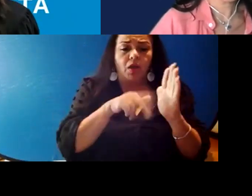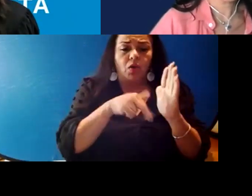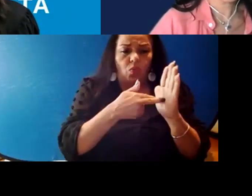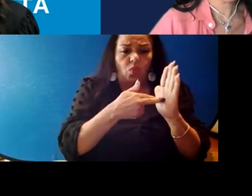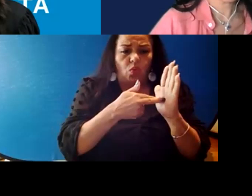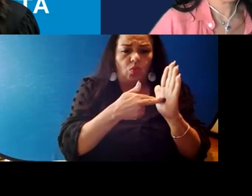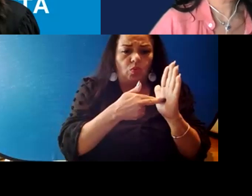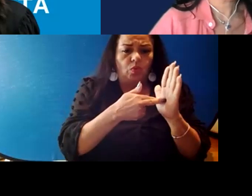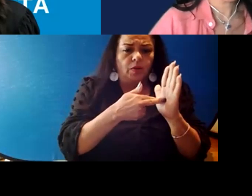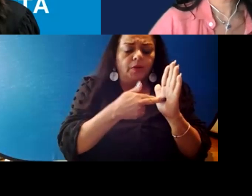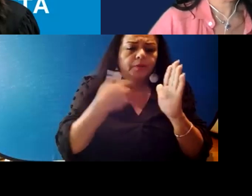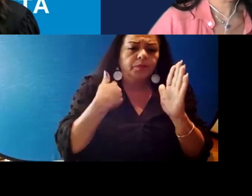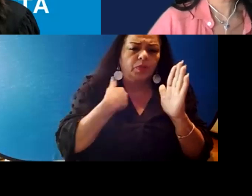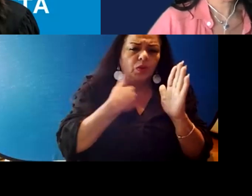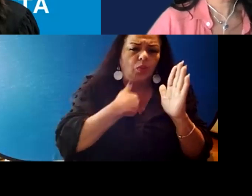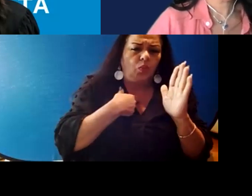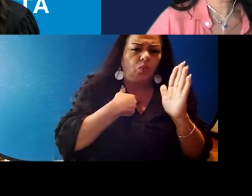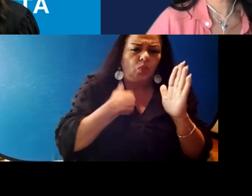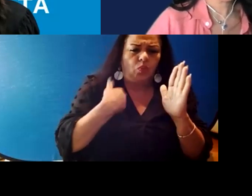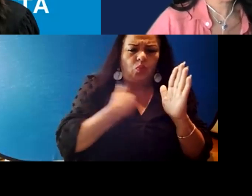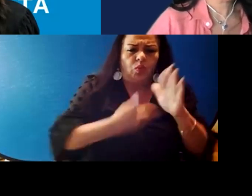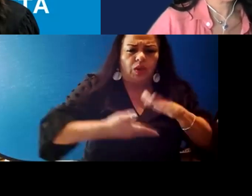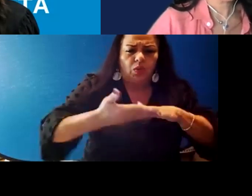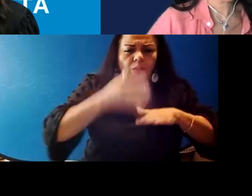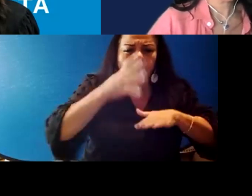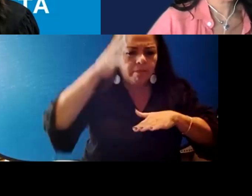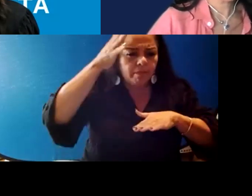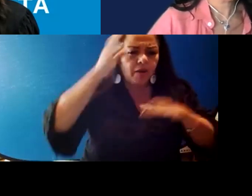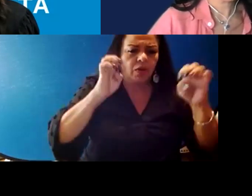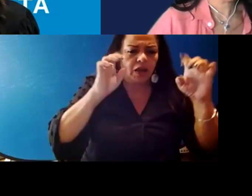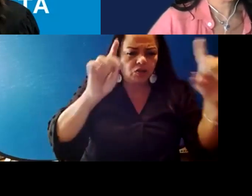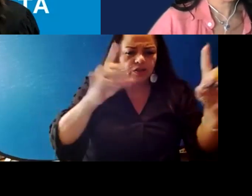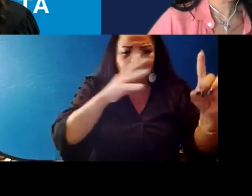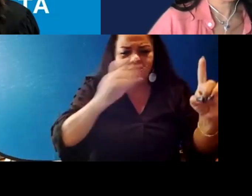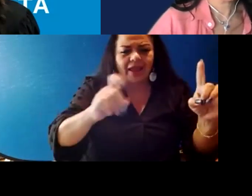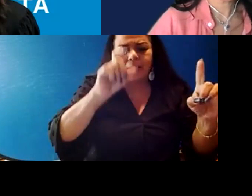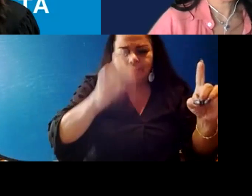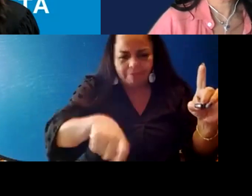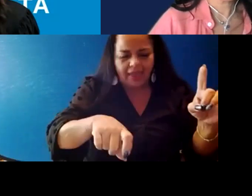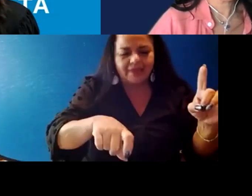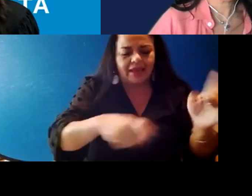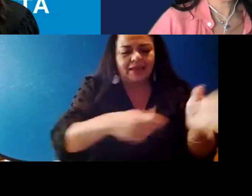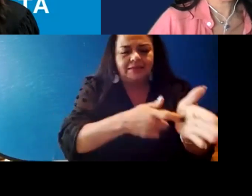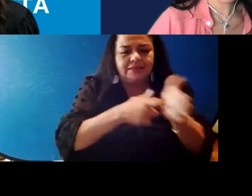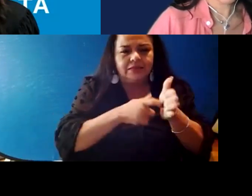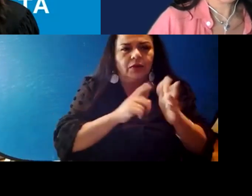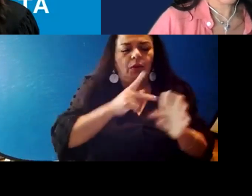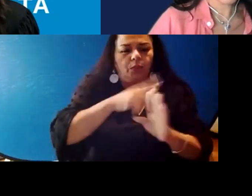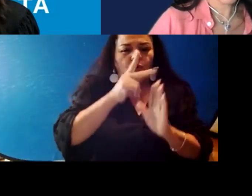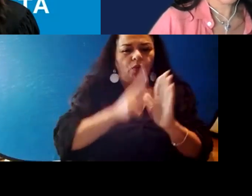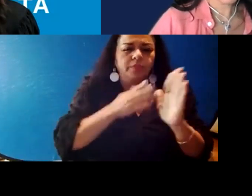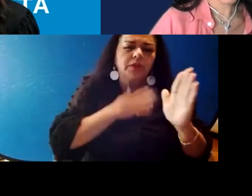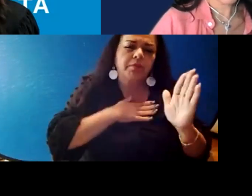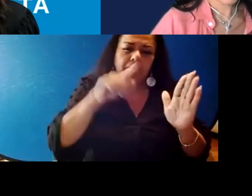our county as well, and I run parent education and mandated programs. My question was actually, I think it was to Michael